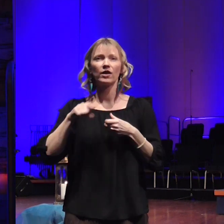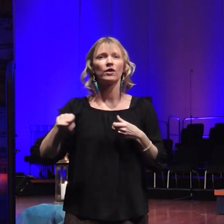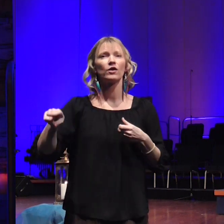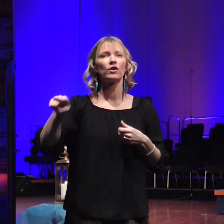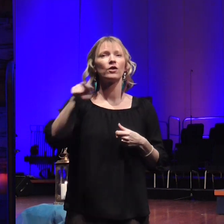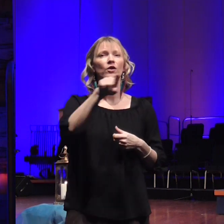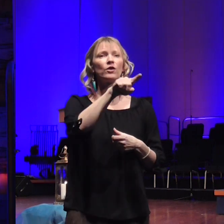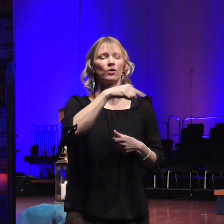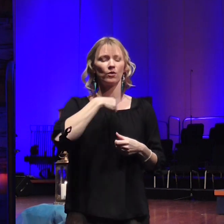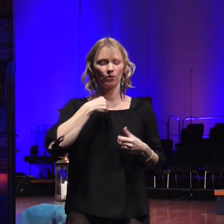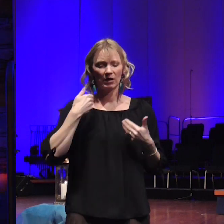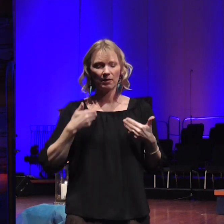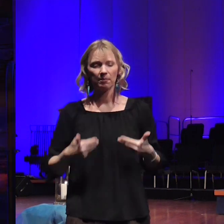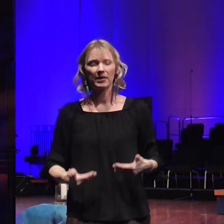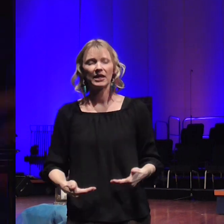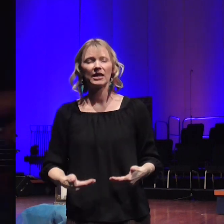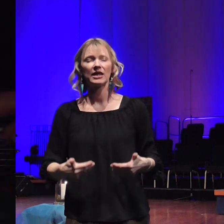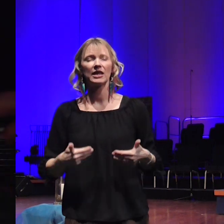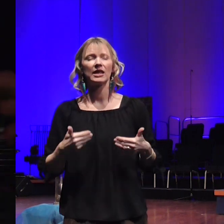and